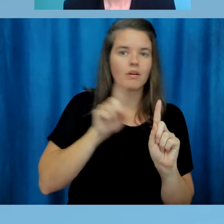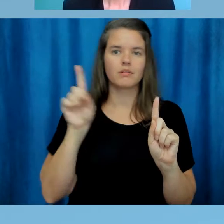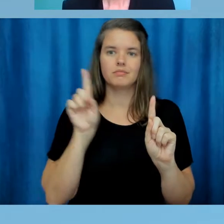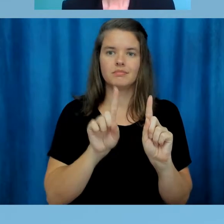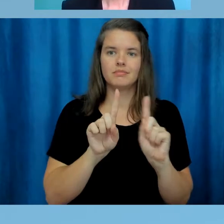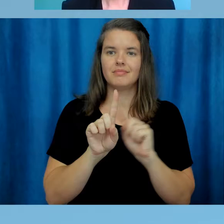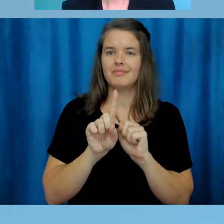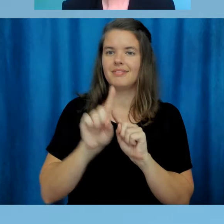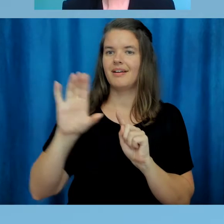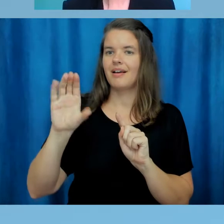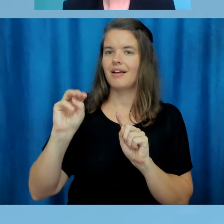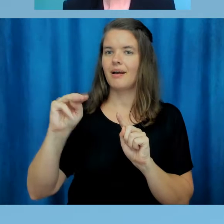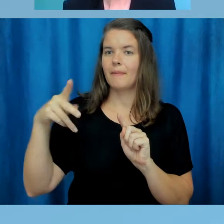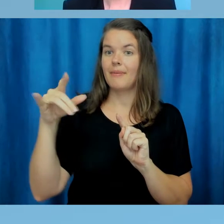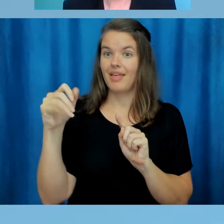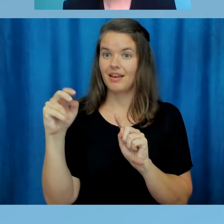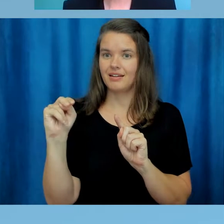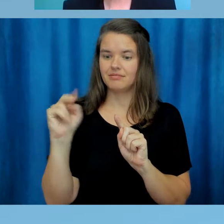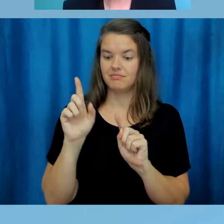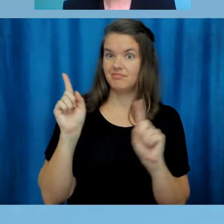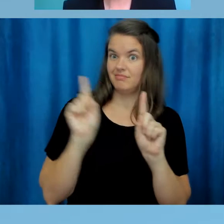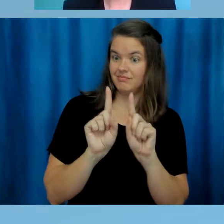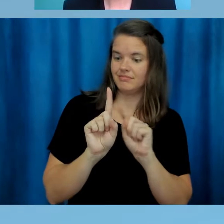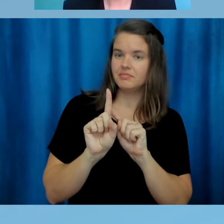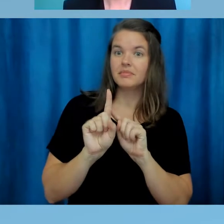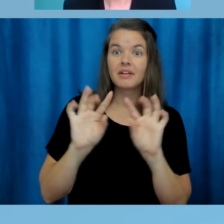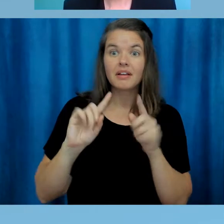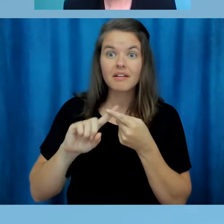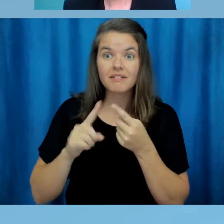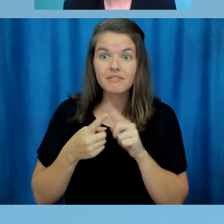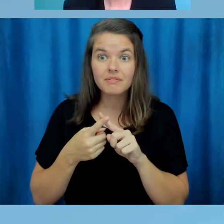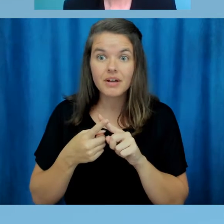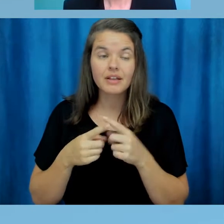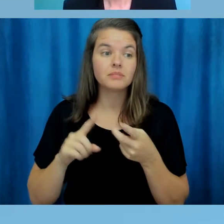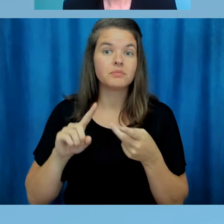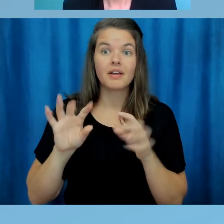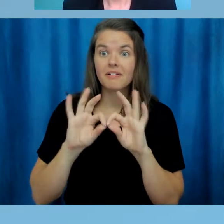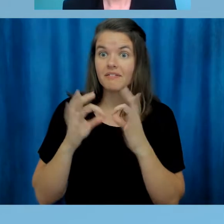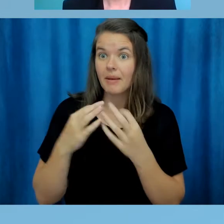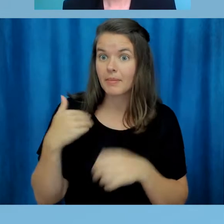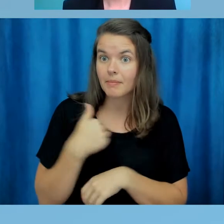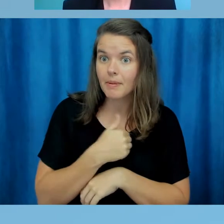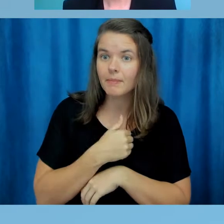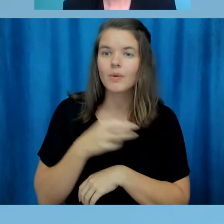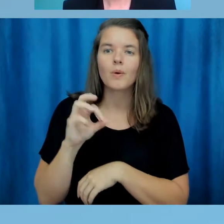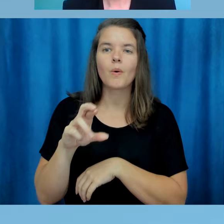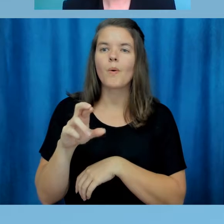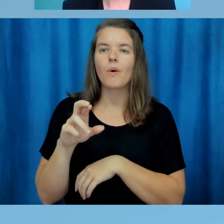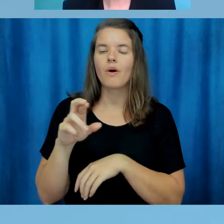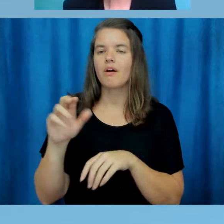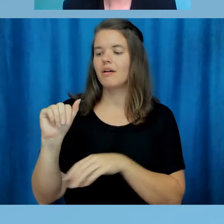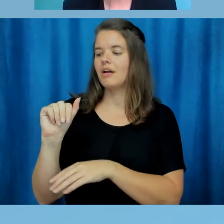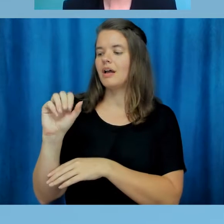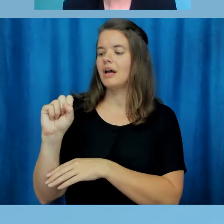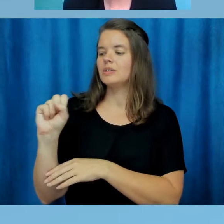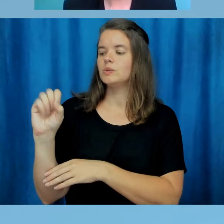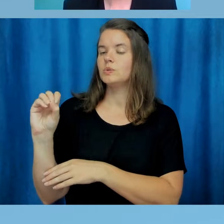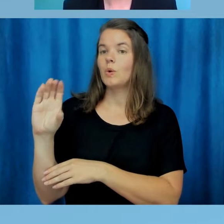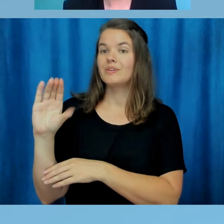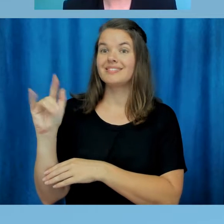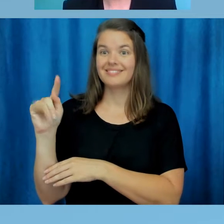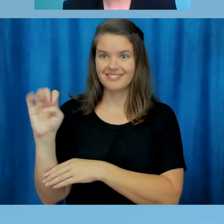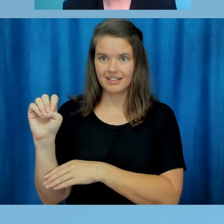companions. Companion means a family member, a friend, or associate of